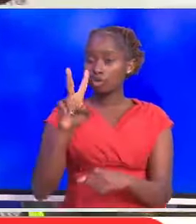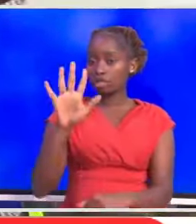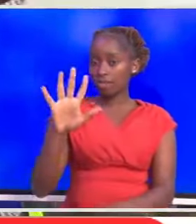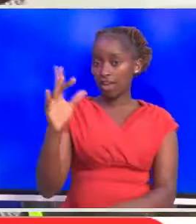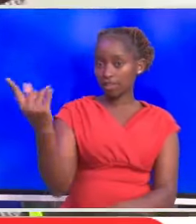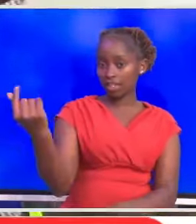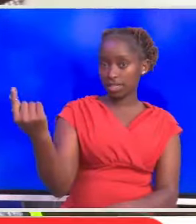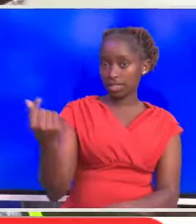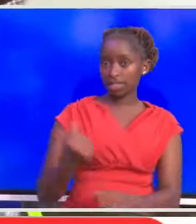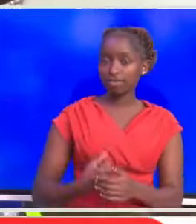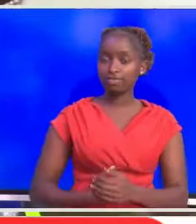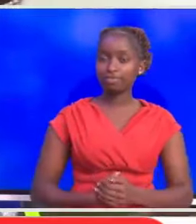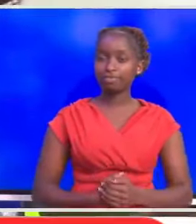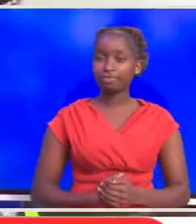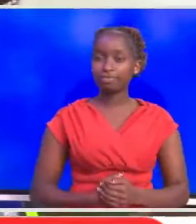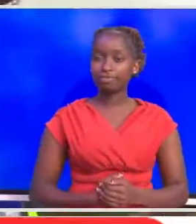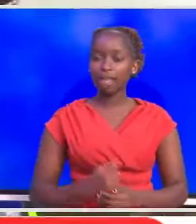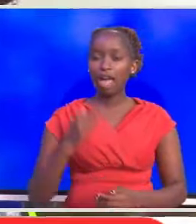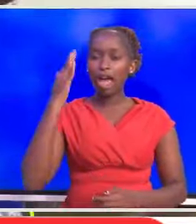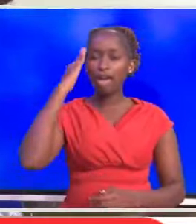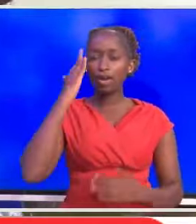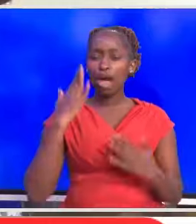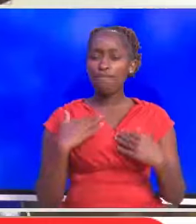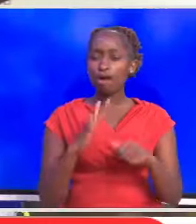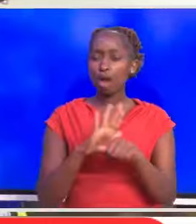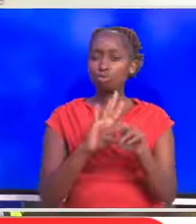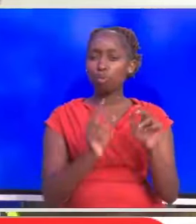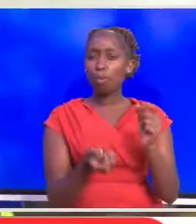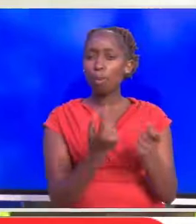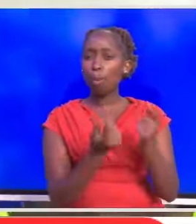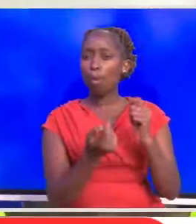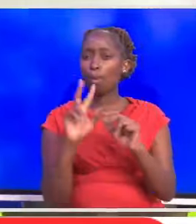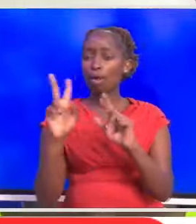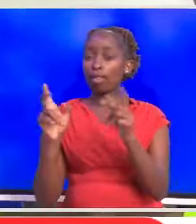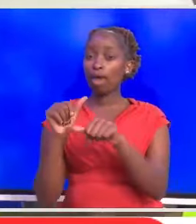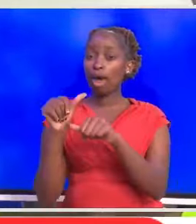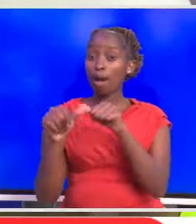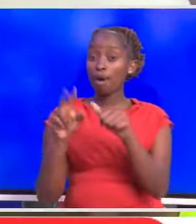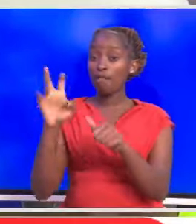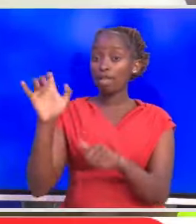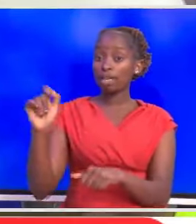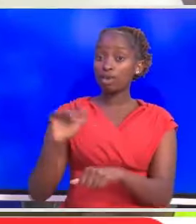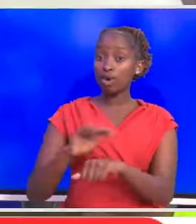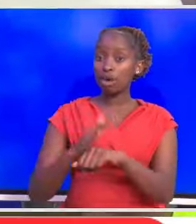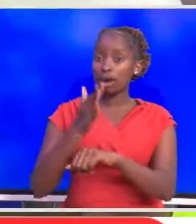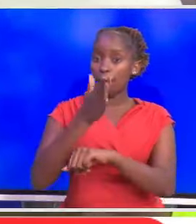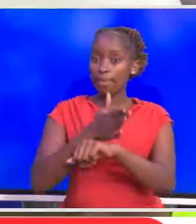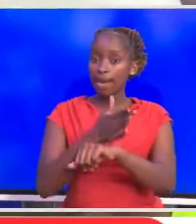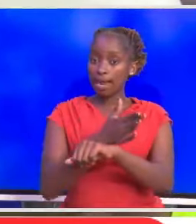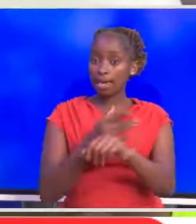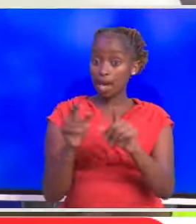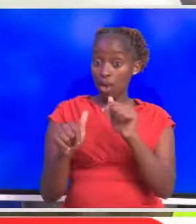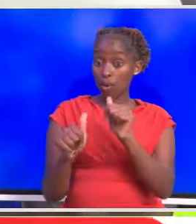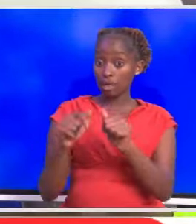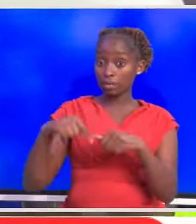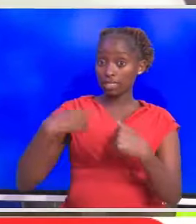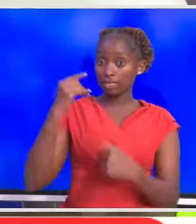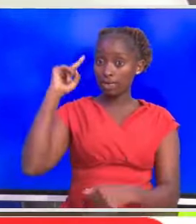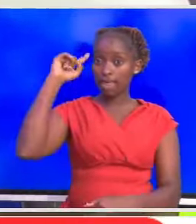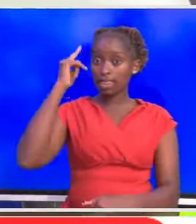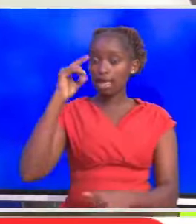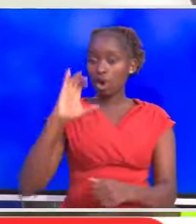I know there were a lot of discrepancies on issues to do with VAT on bread, which I think the committee